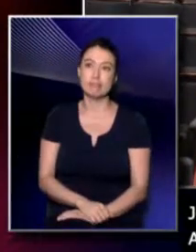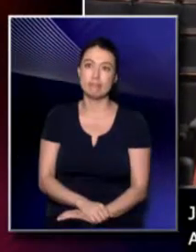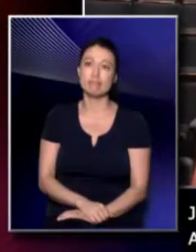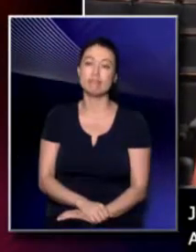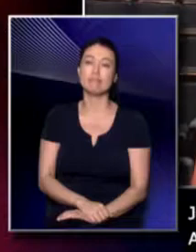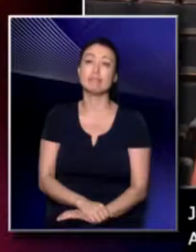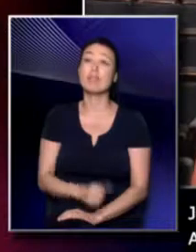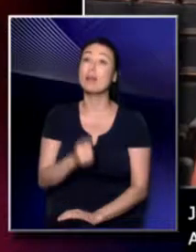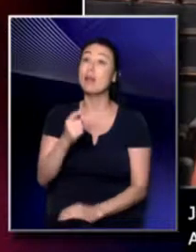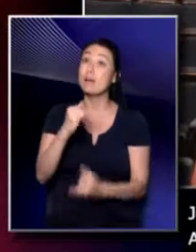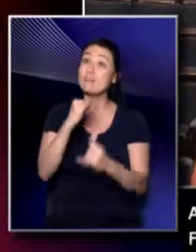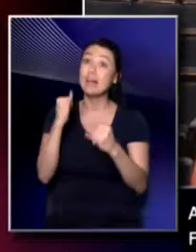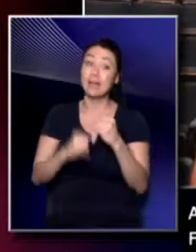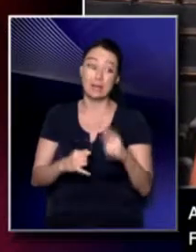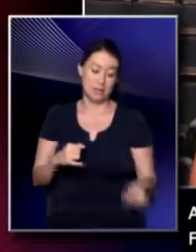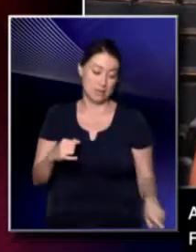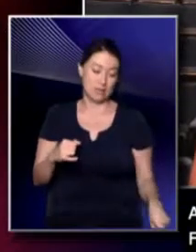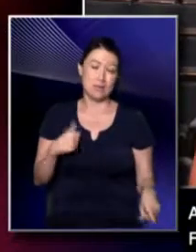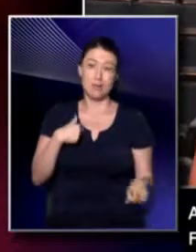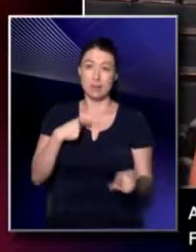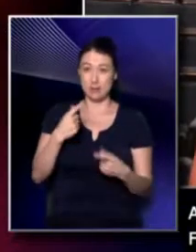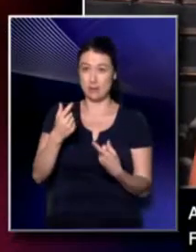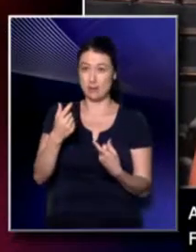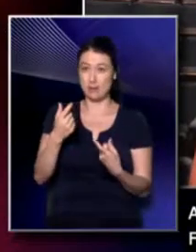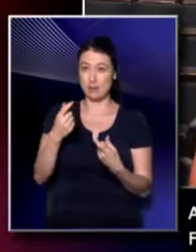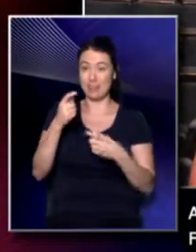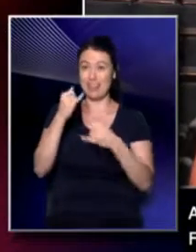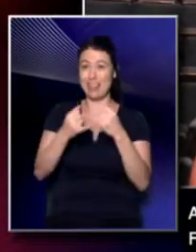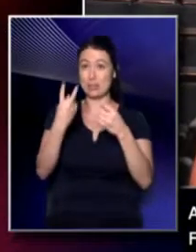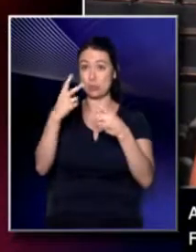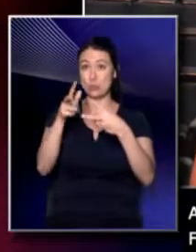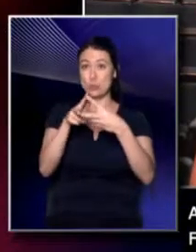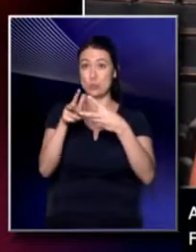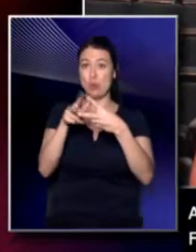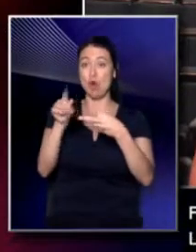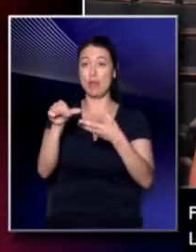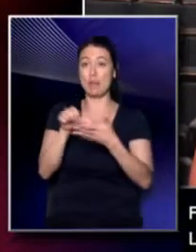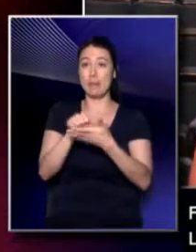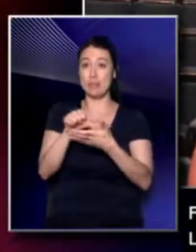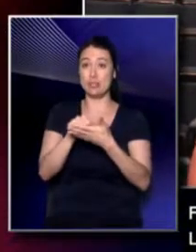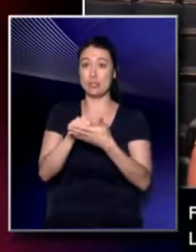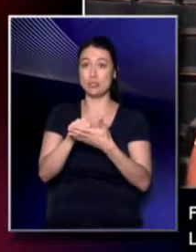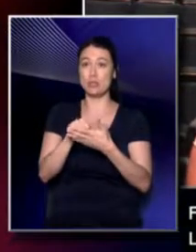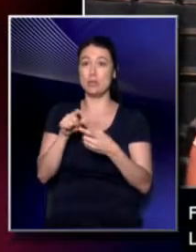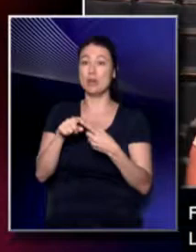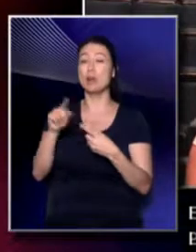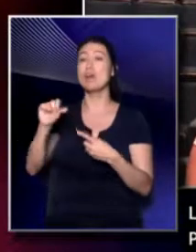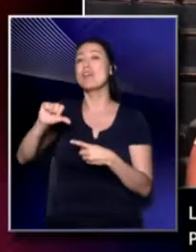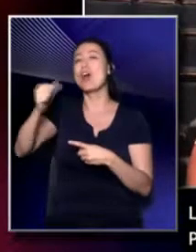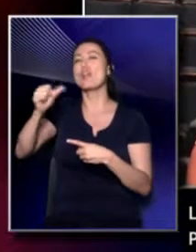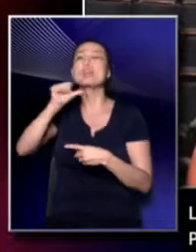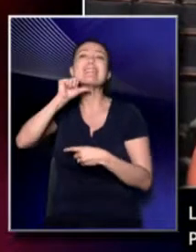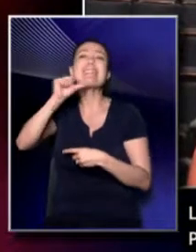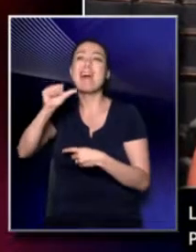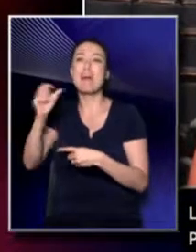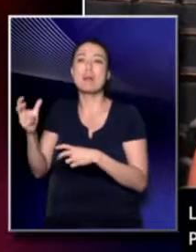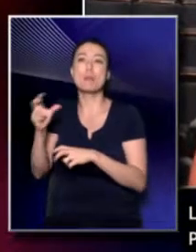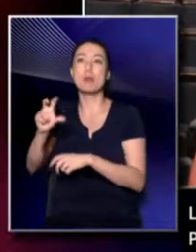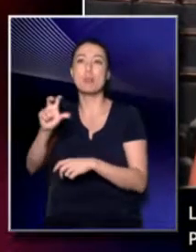Finally, please note that the last two items listed on the page, the other non-appropriated funds of